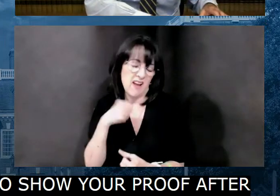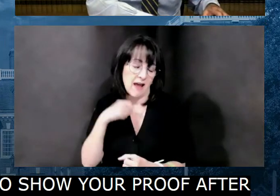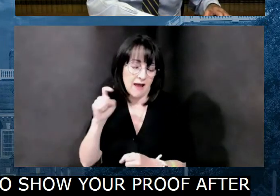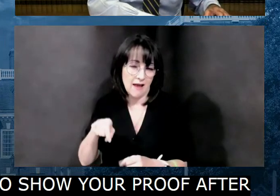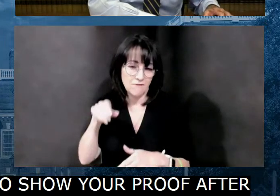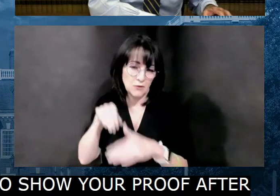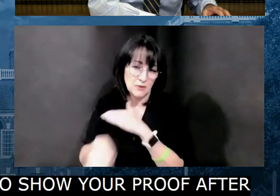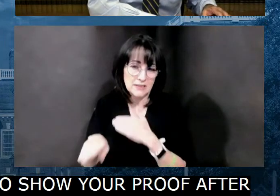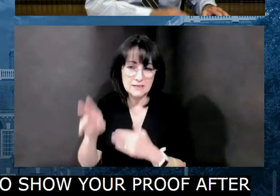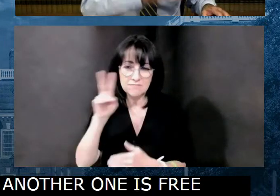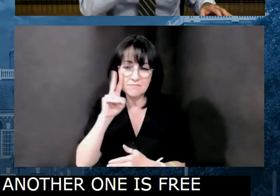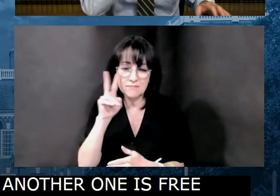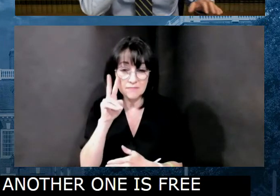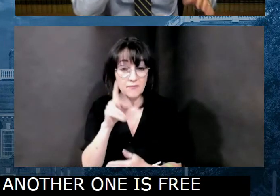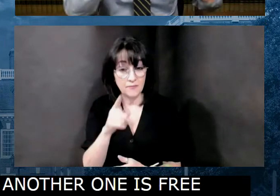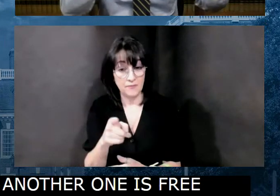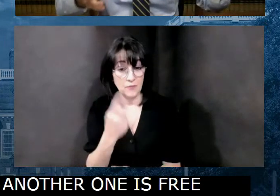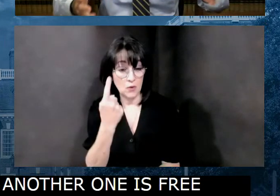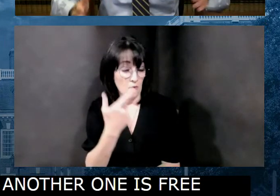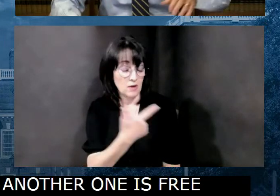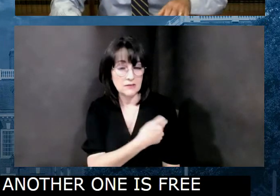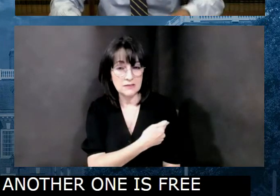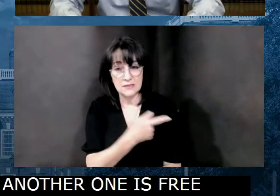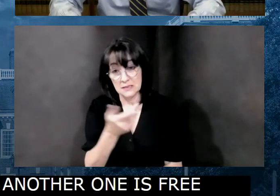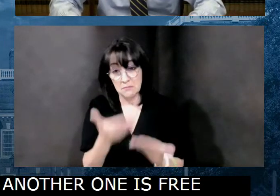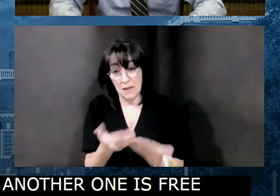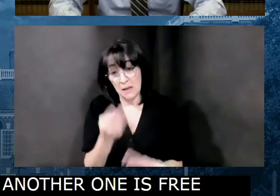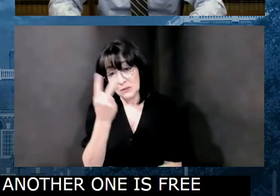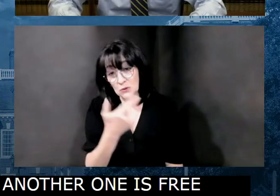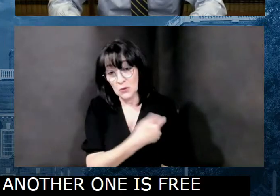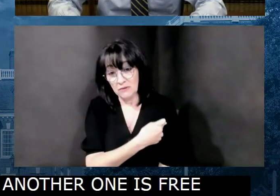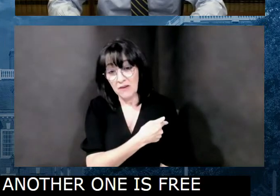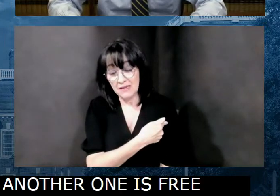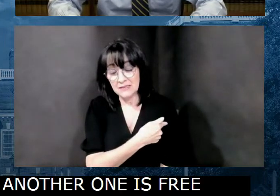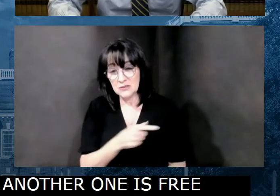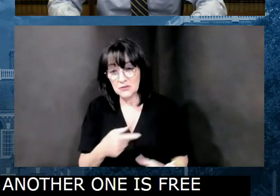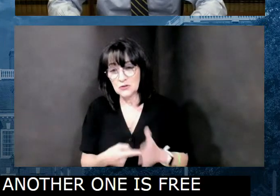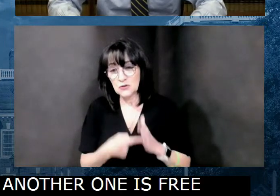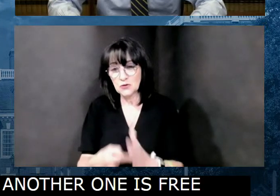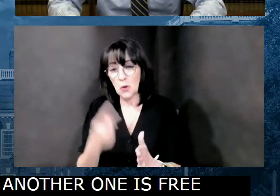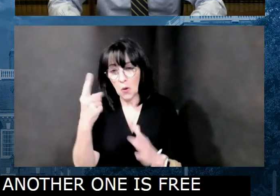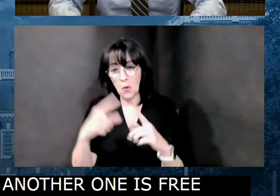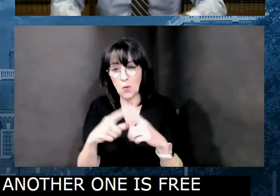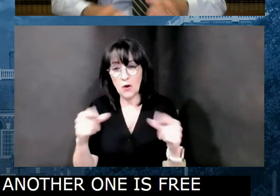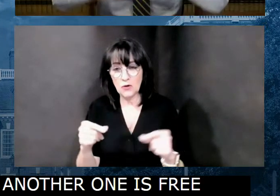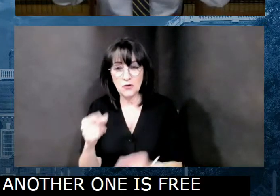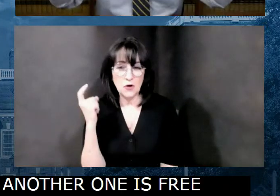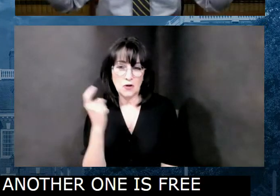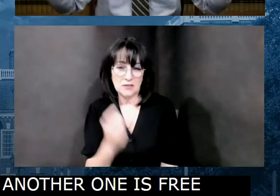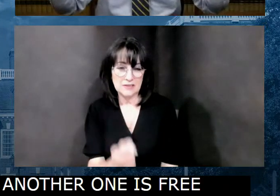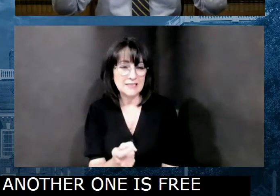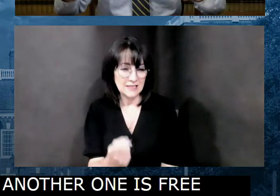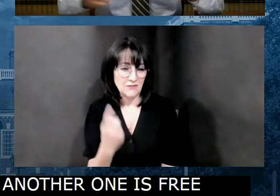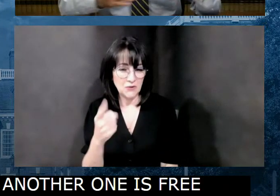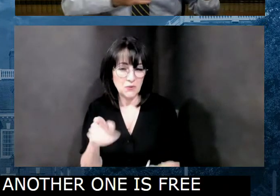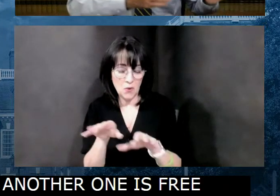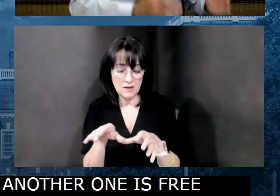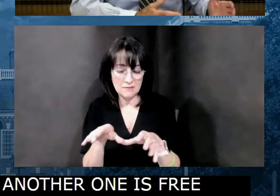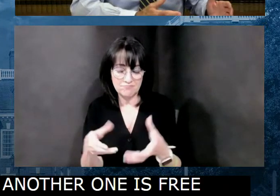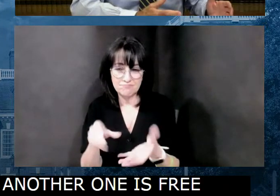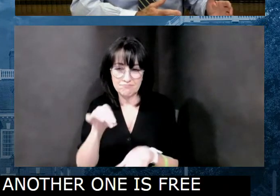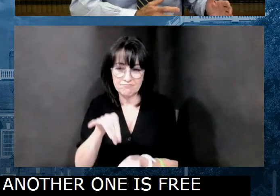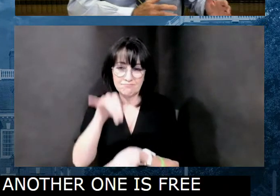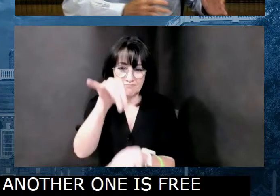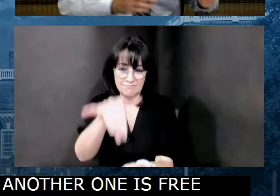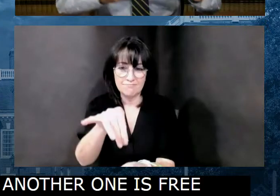vaccination. You only get, well, you might have had two vaccines, but you only get one bundle there. Lots of other, those are just